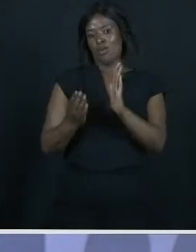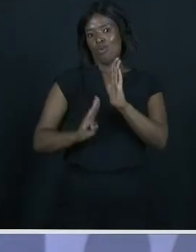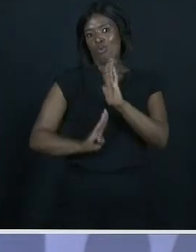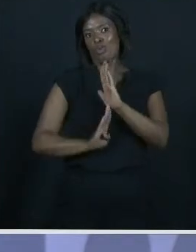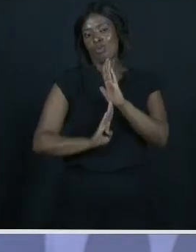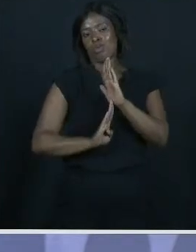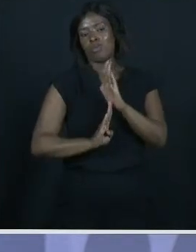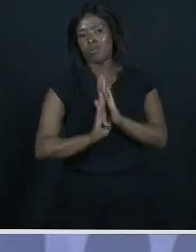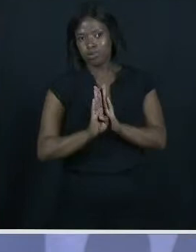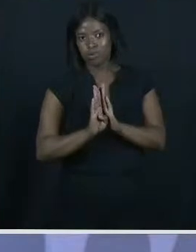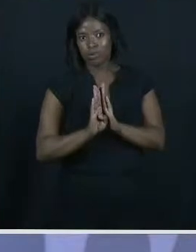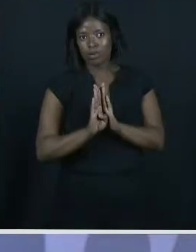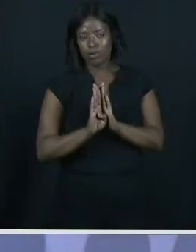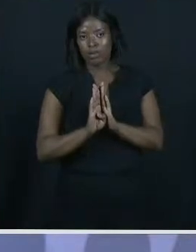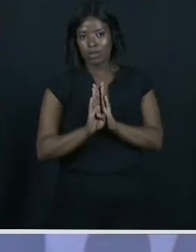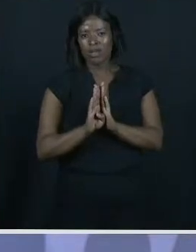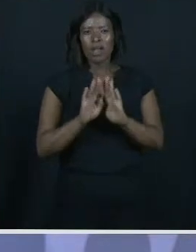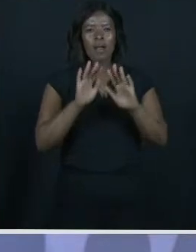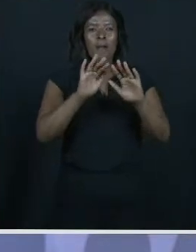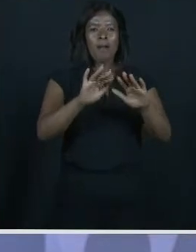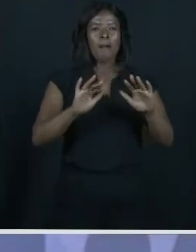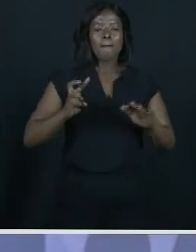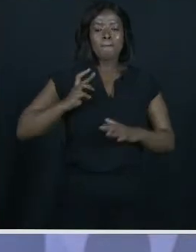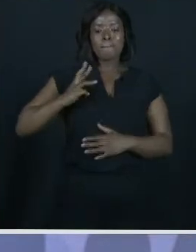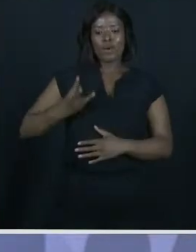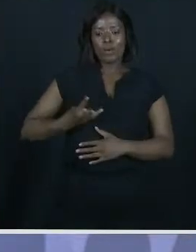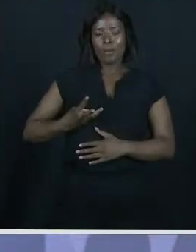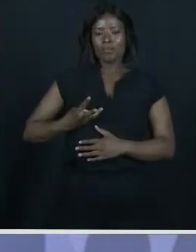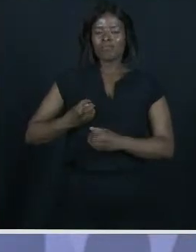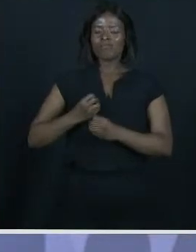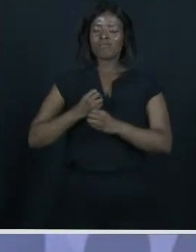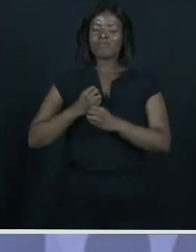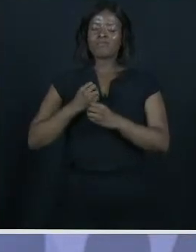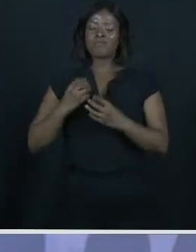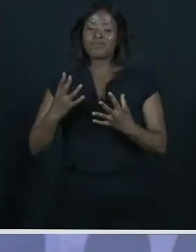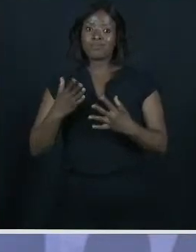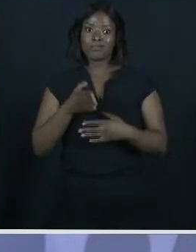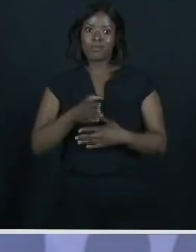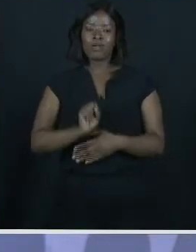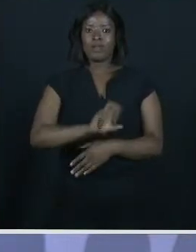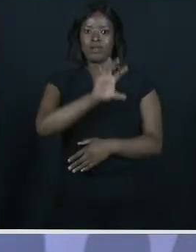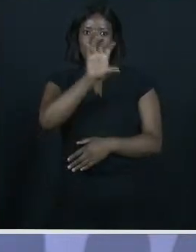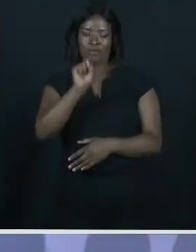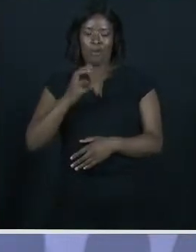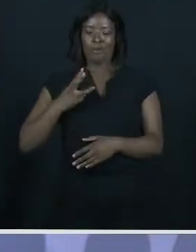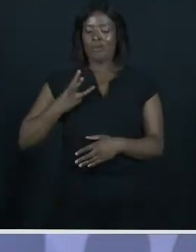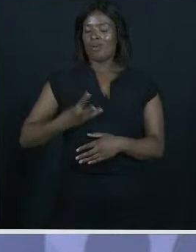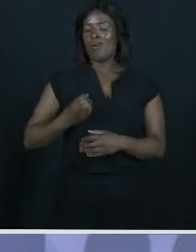women make up half the population in South Africa, hold up half the sky.